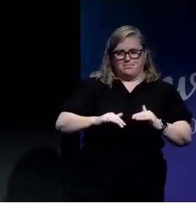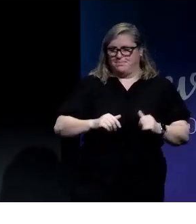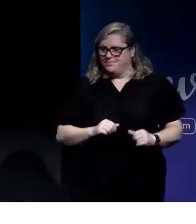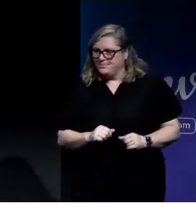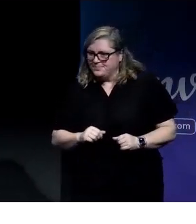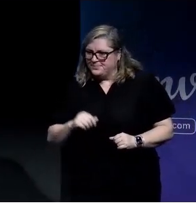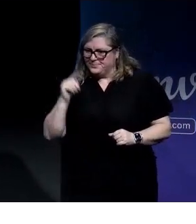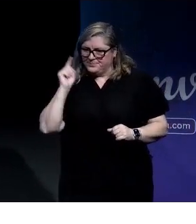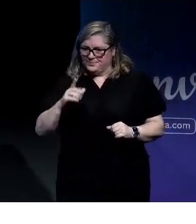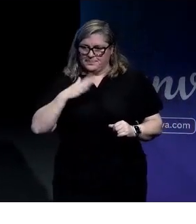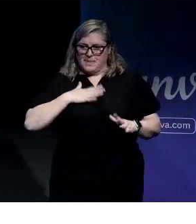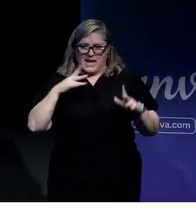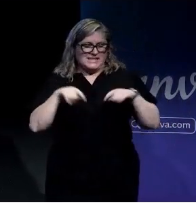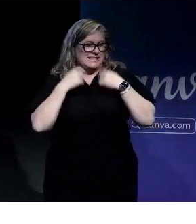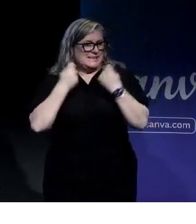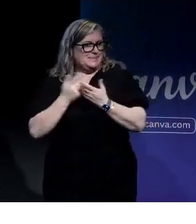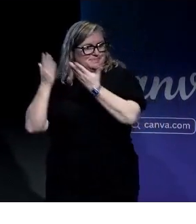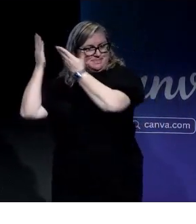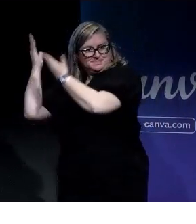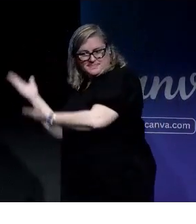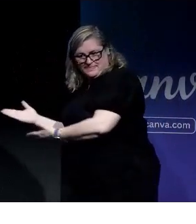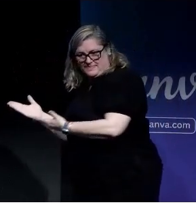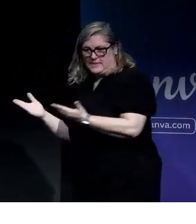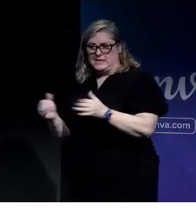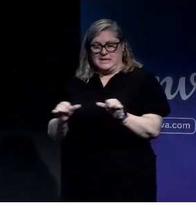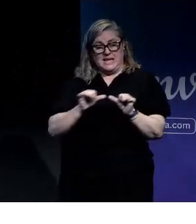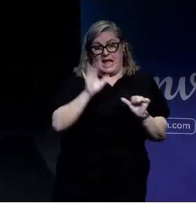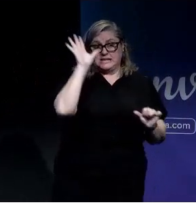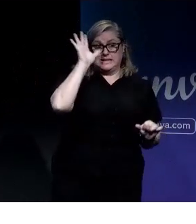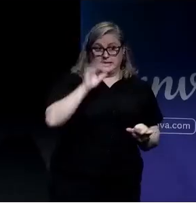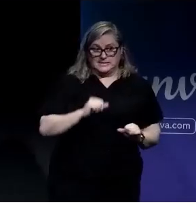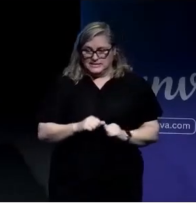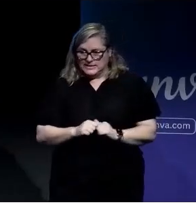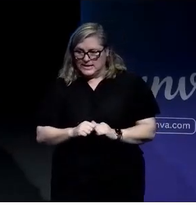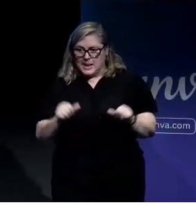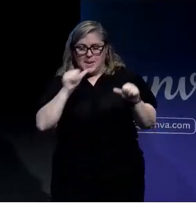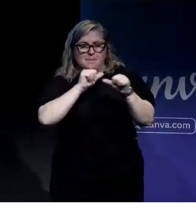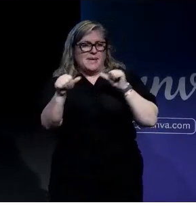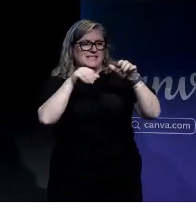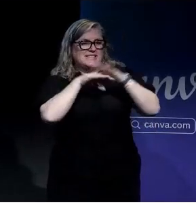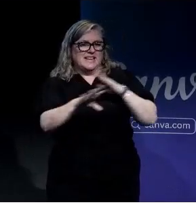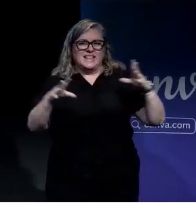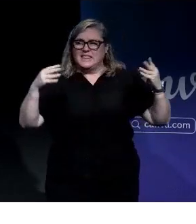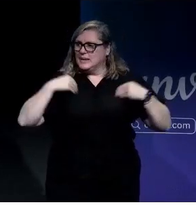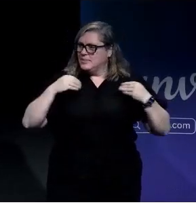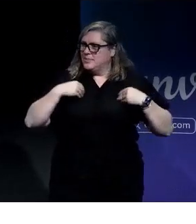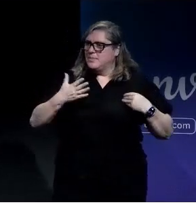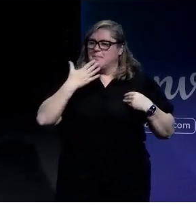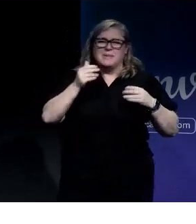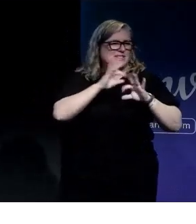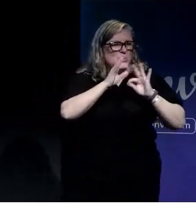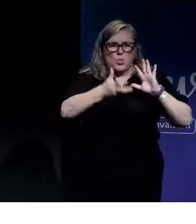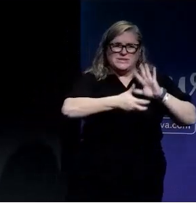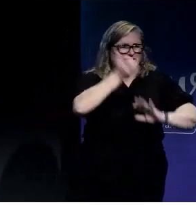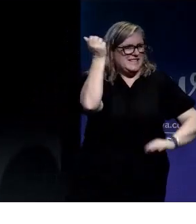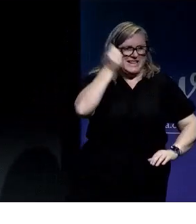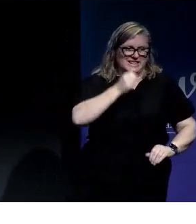This is my team. They are excellent, the best in the business. Please don't steal them.